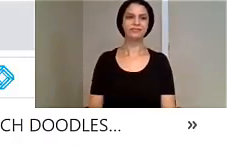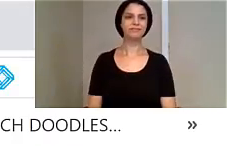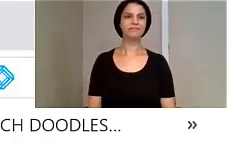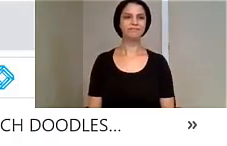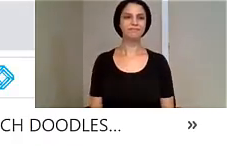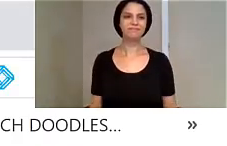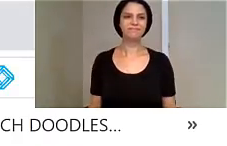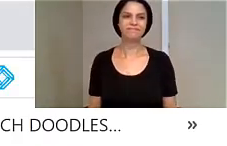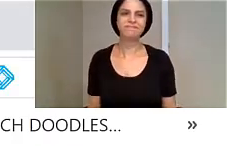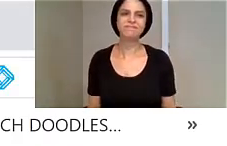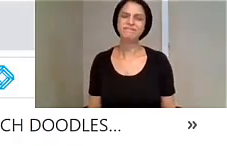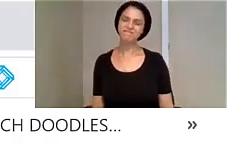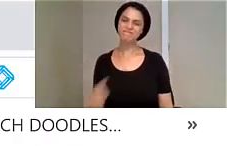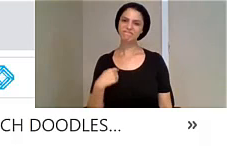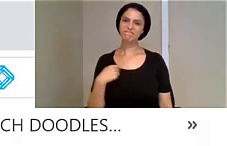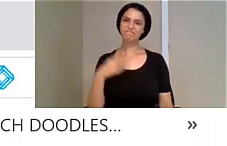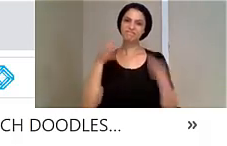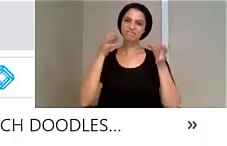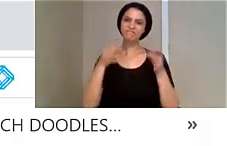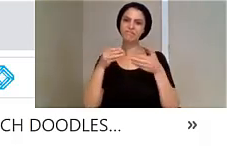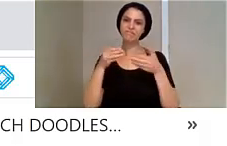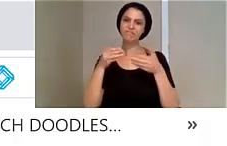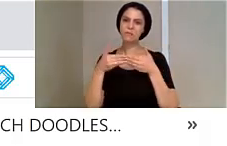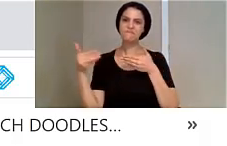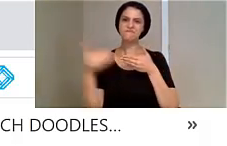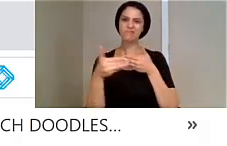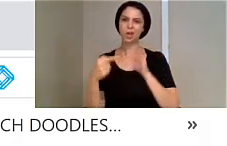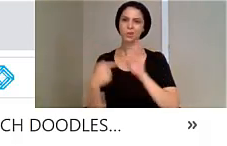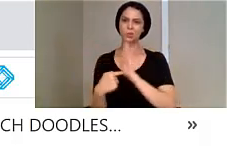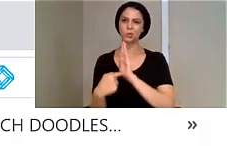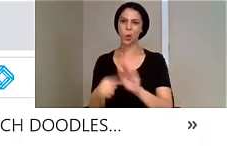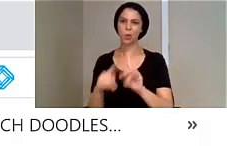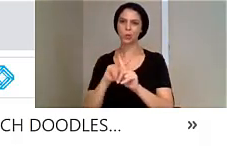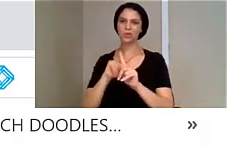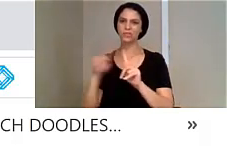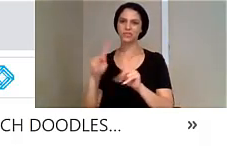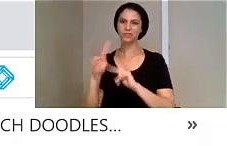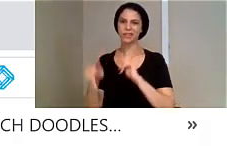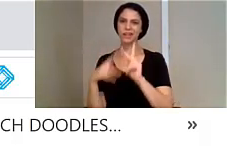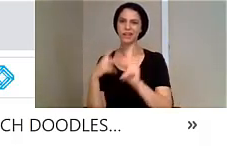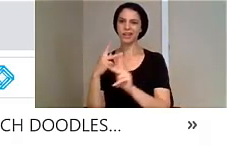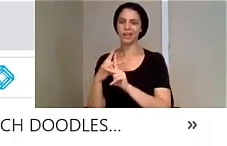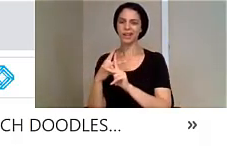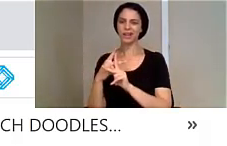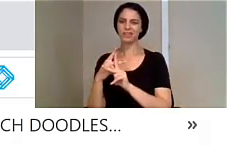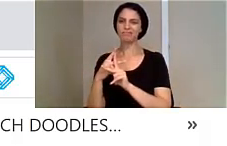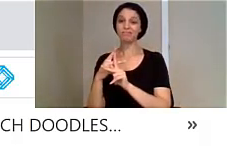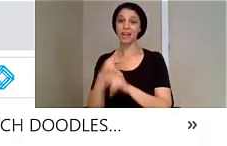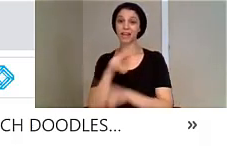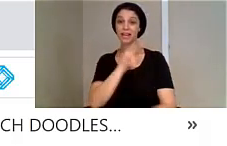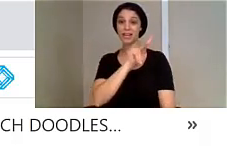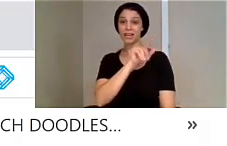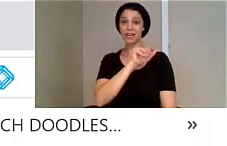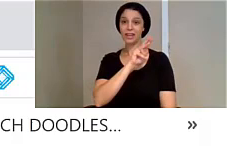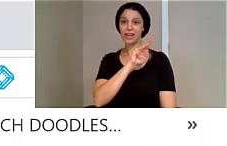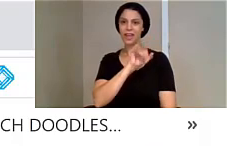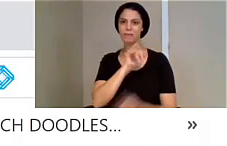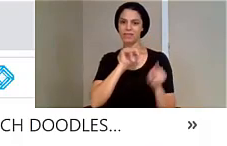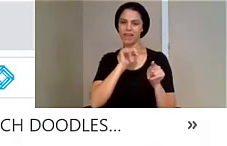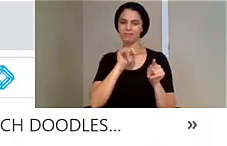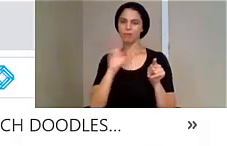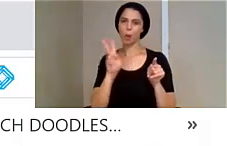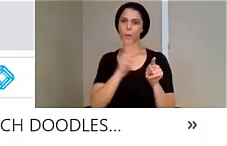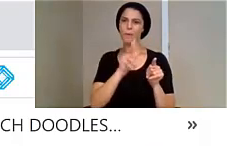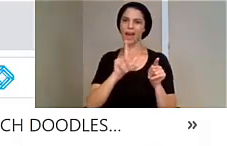I'm going to move on and show you a different assignment type, and we'll circle back to this particular one. So let's take a look at a